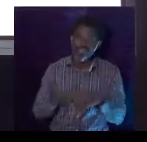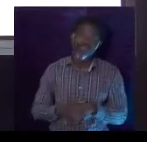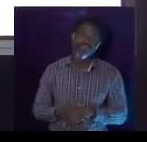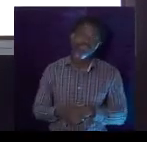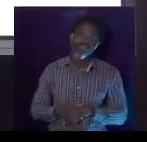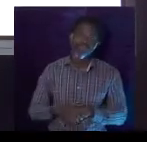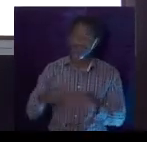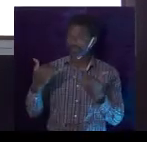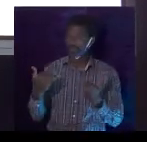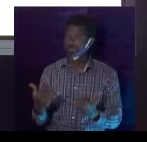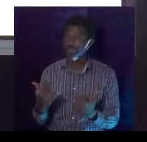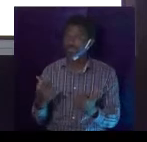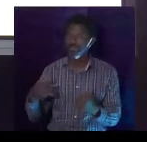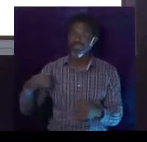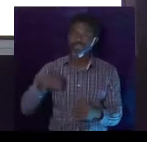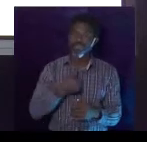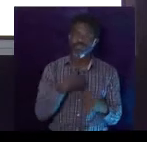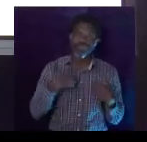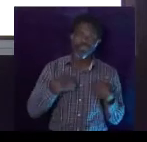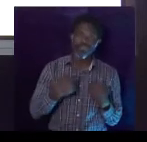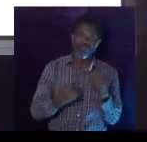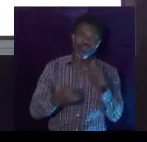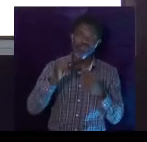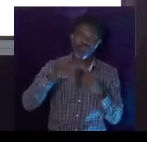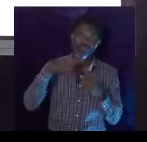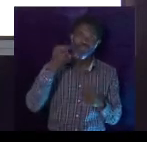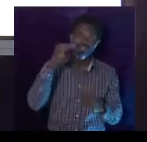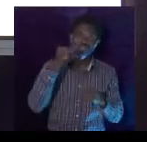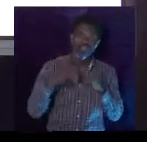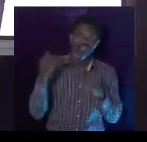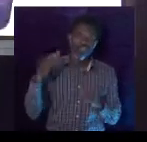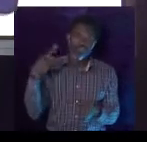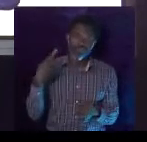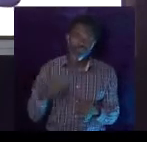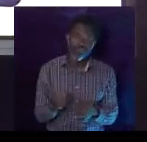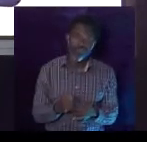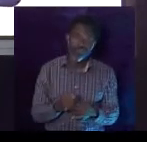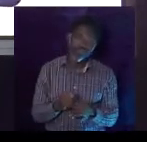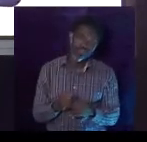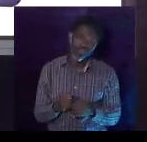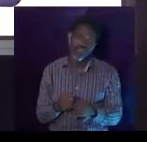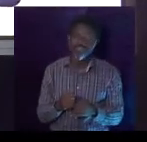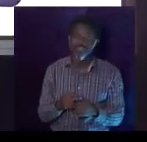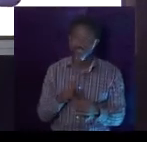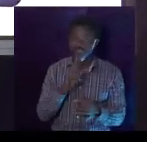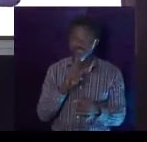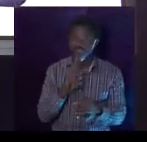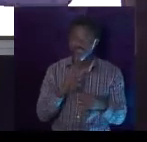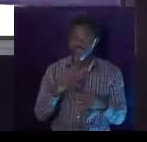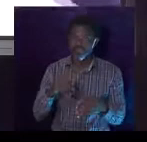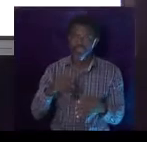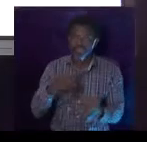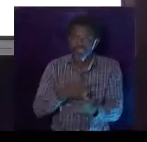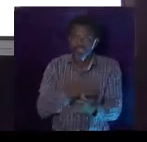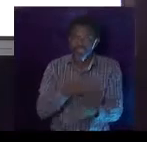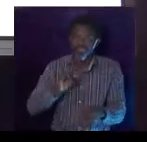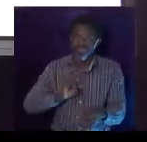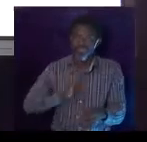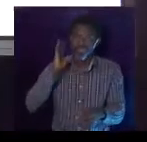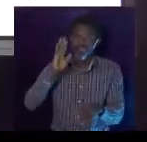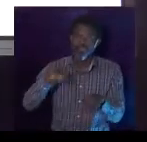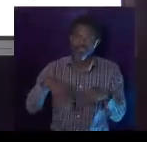give you a chair. Now, we have come to the end of the main lesson. I will give you